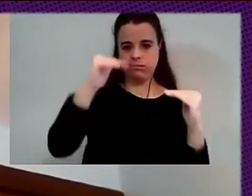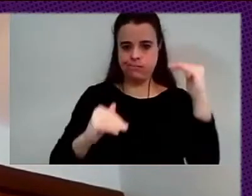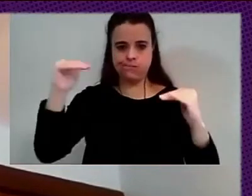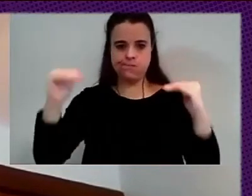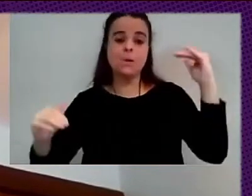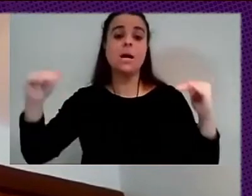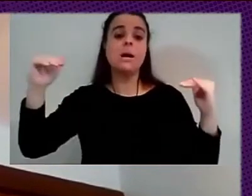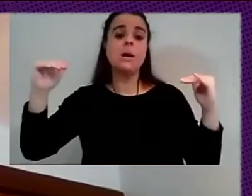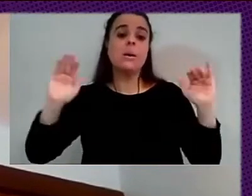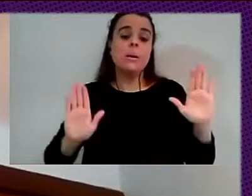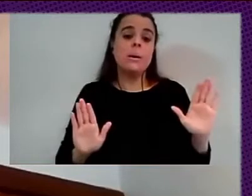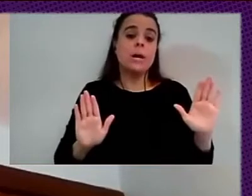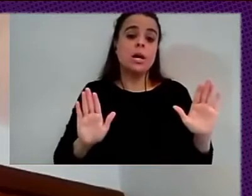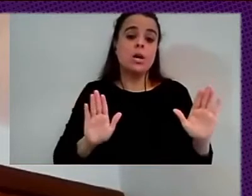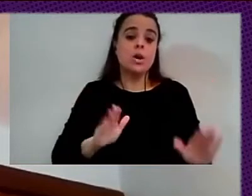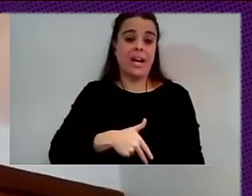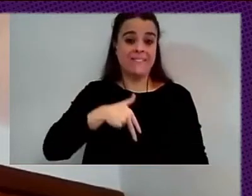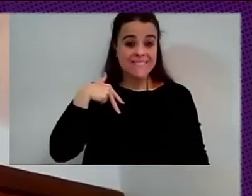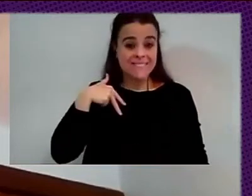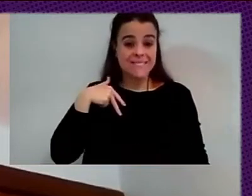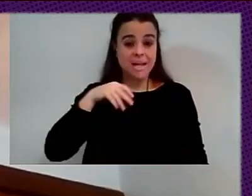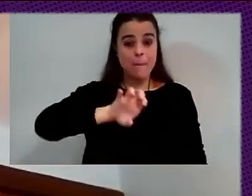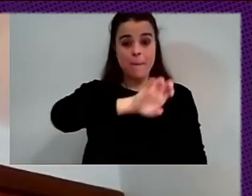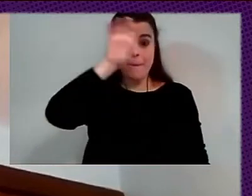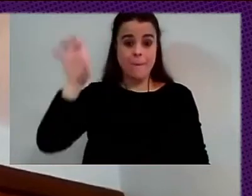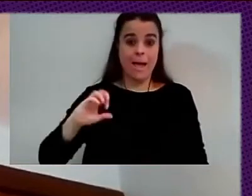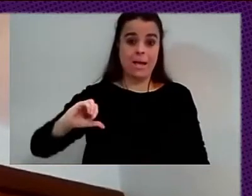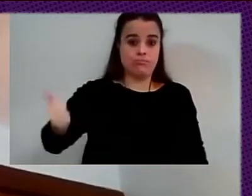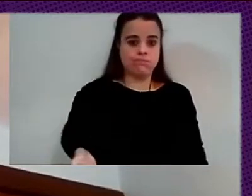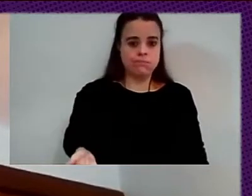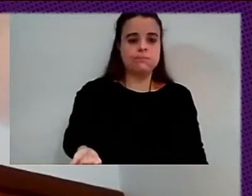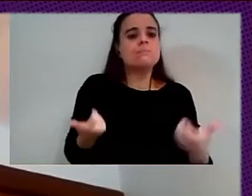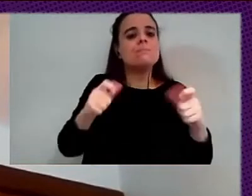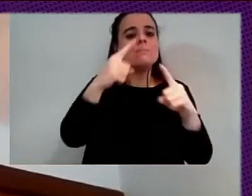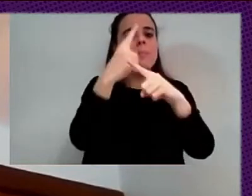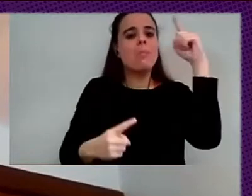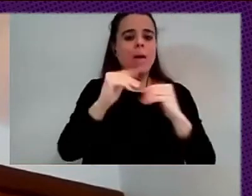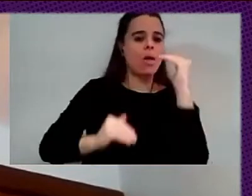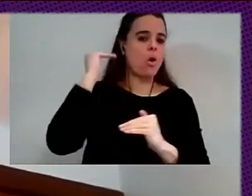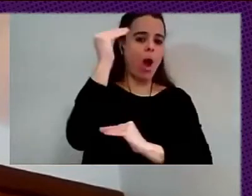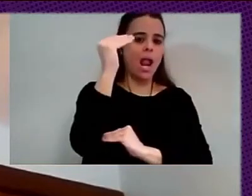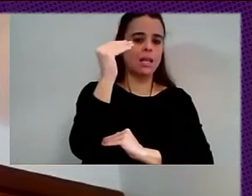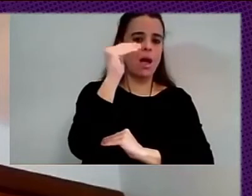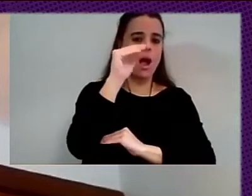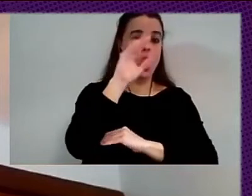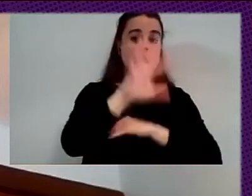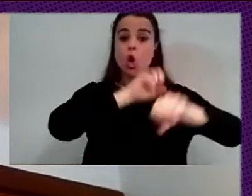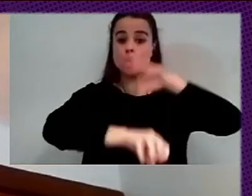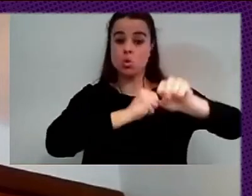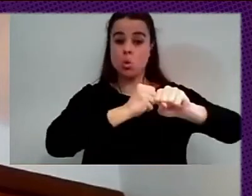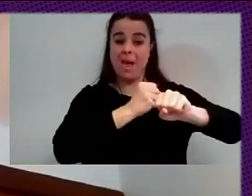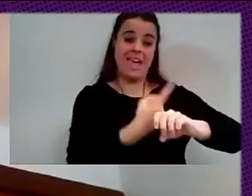the rich countries, of course, are over-consuming, and this is the crisis. And